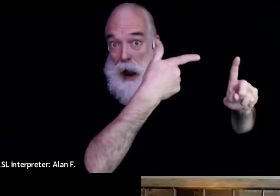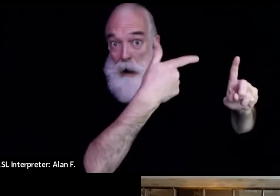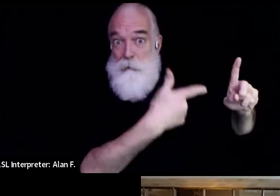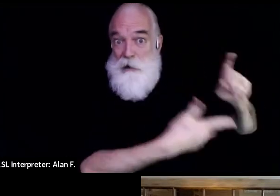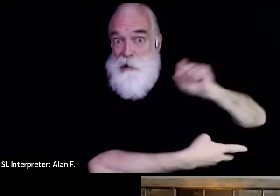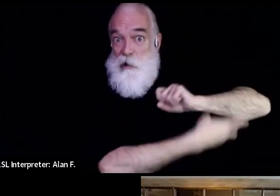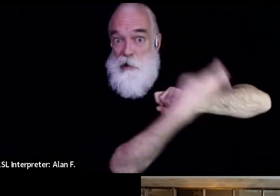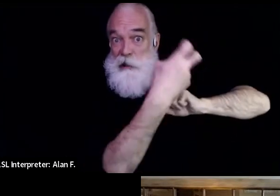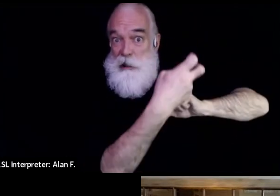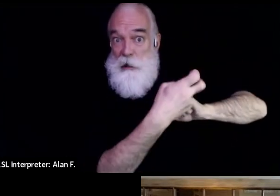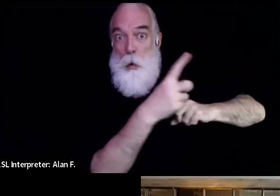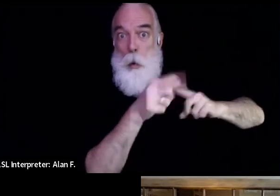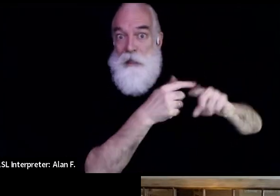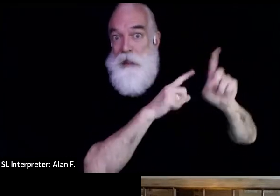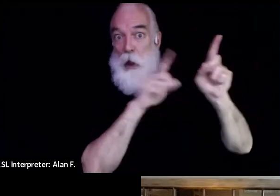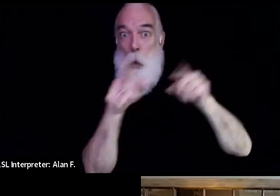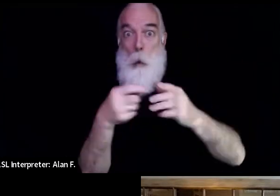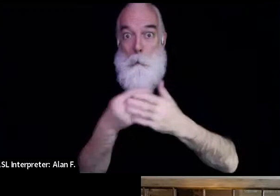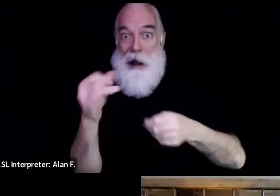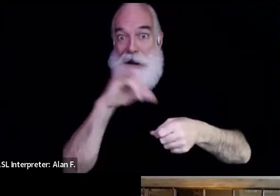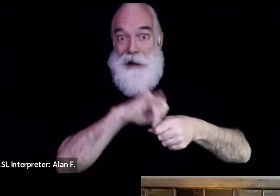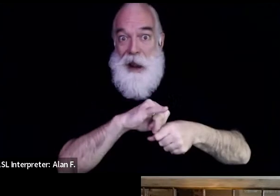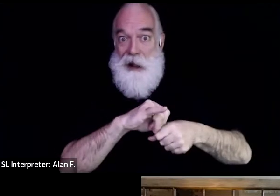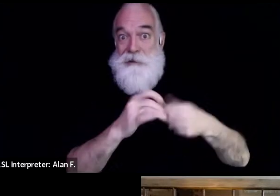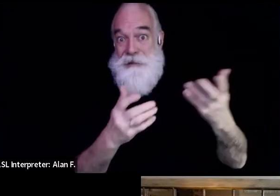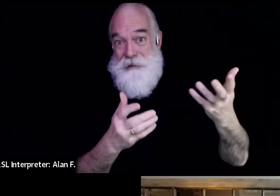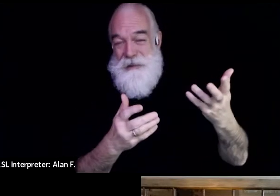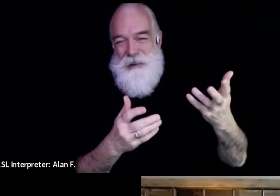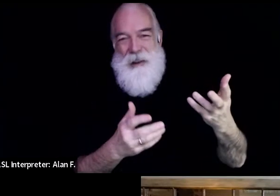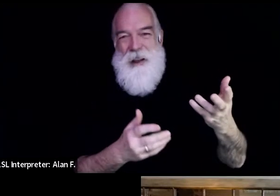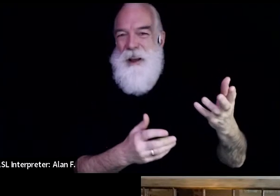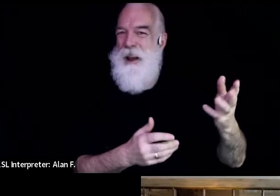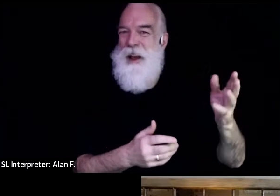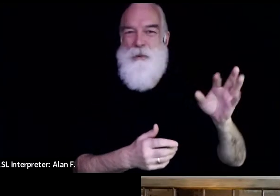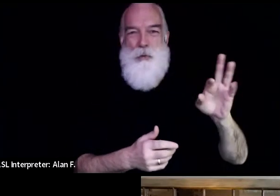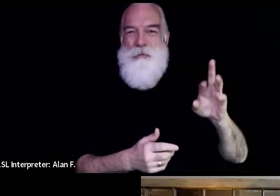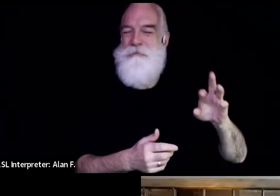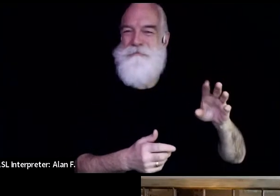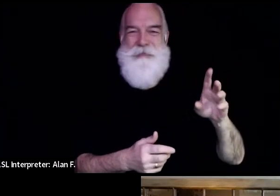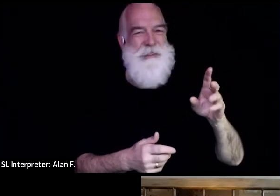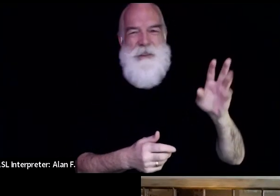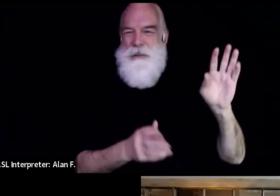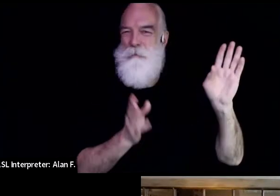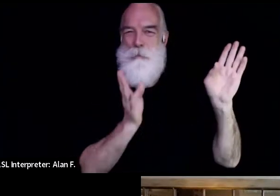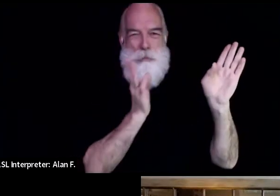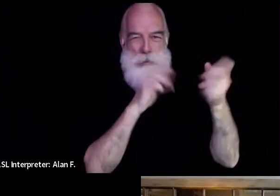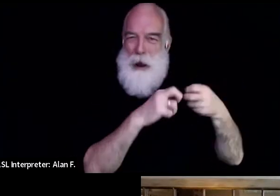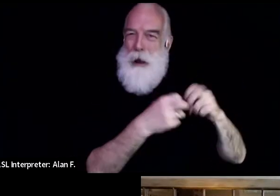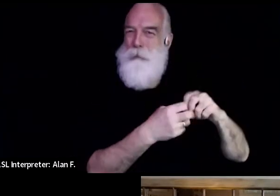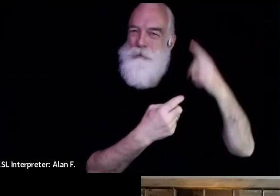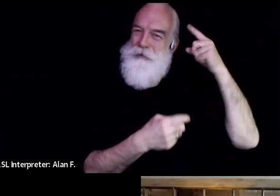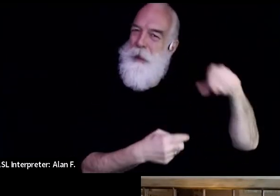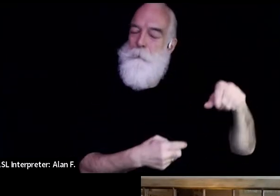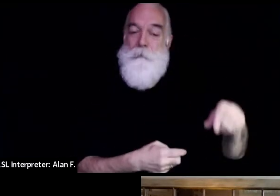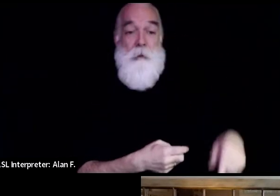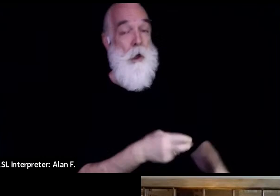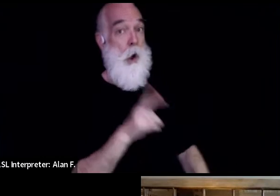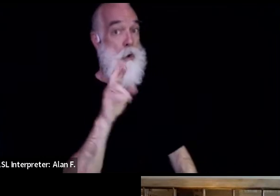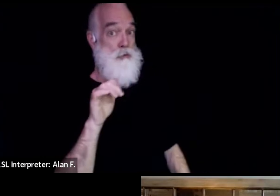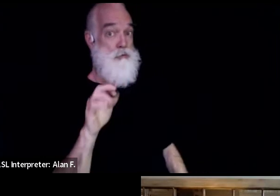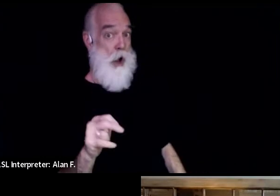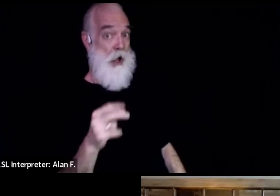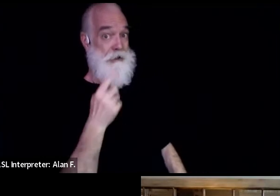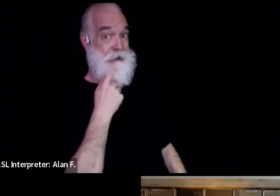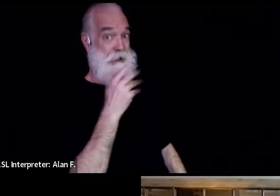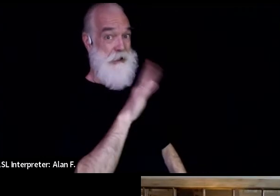about what you said there along the way, that you do not consider reform and safety to be incompatible.